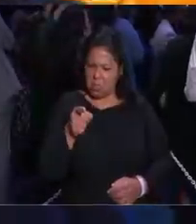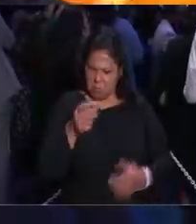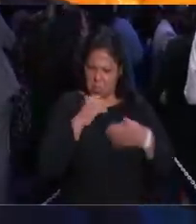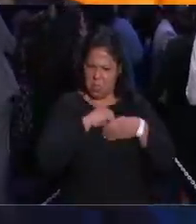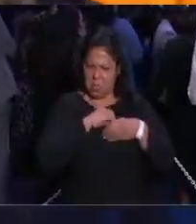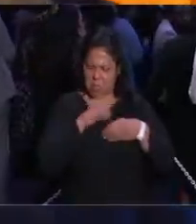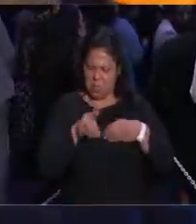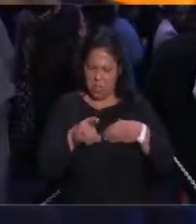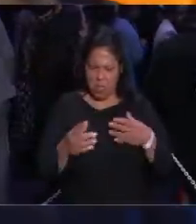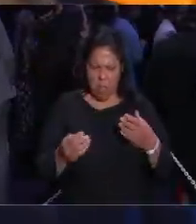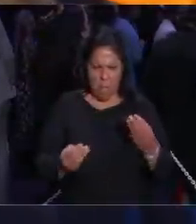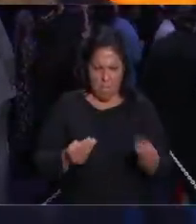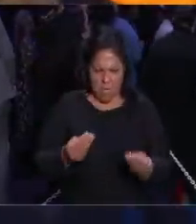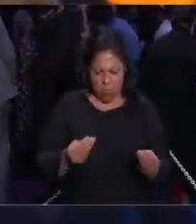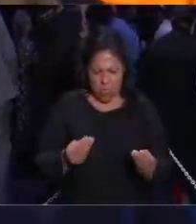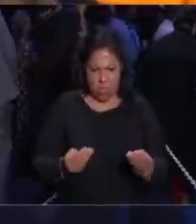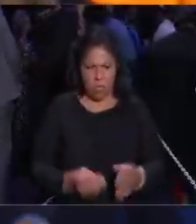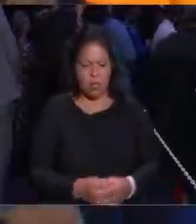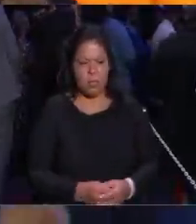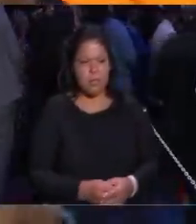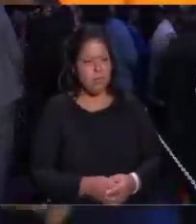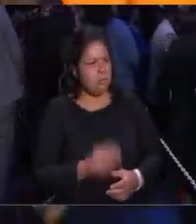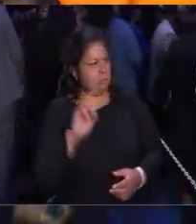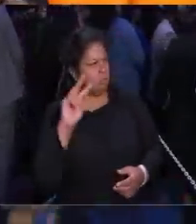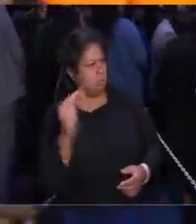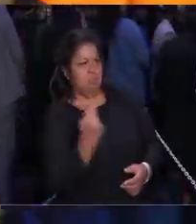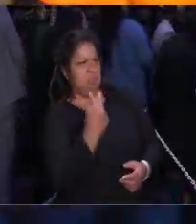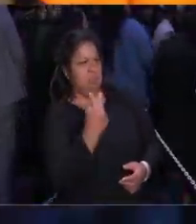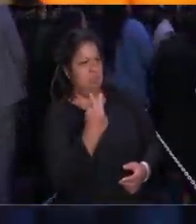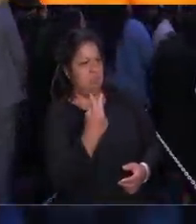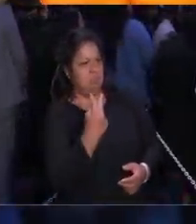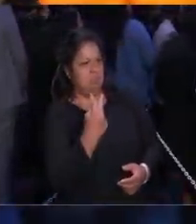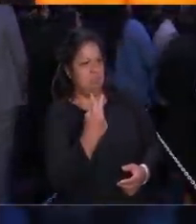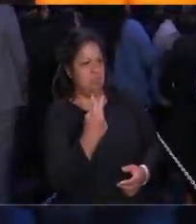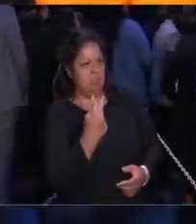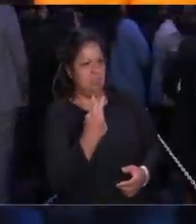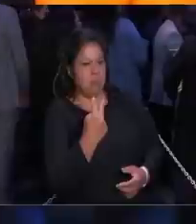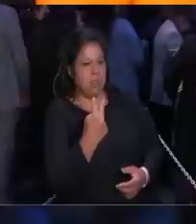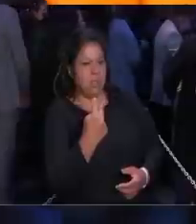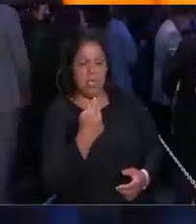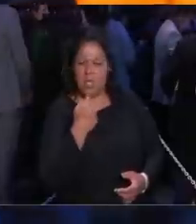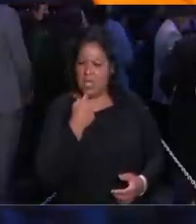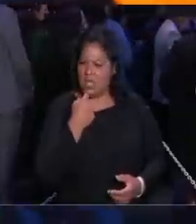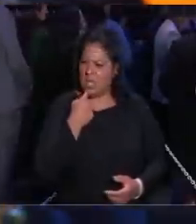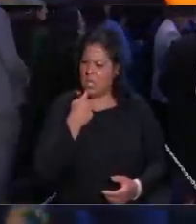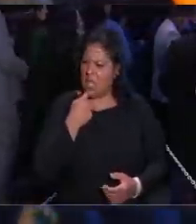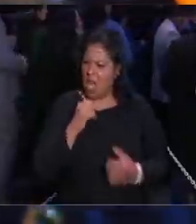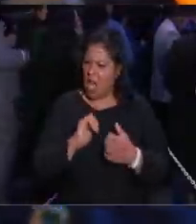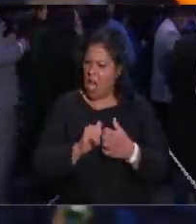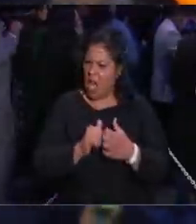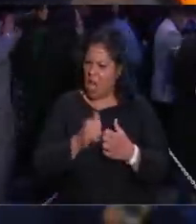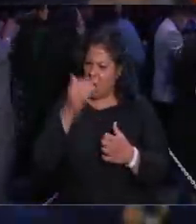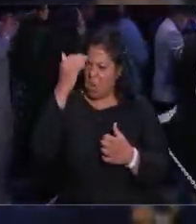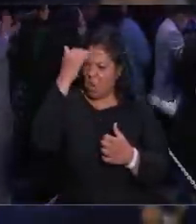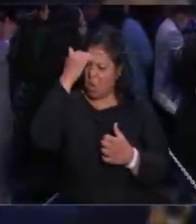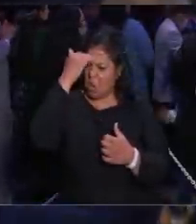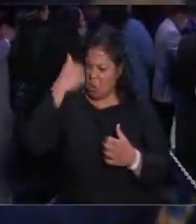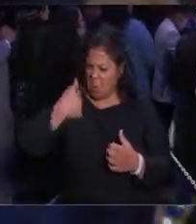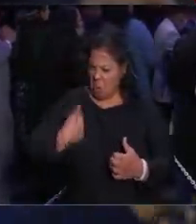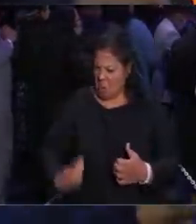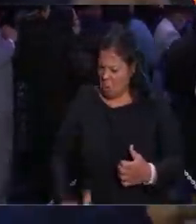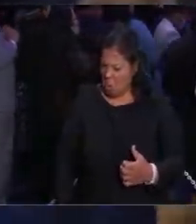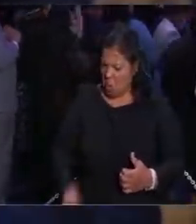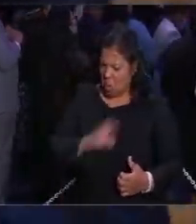miro ministerio en ti. He looked at me. Él me miró. And he said, how did you know I was a Christian? Dijo,